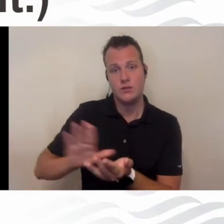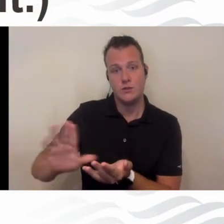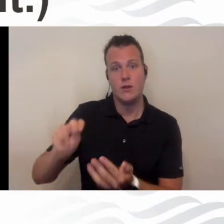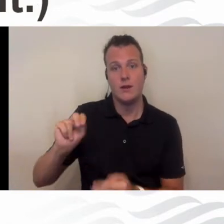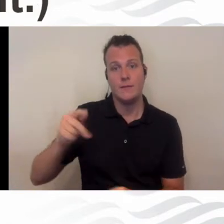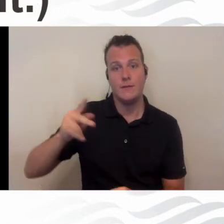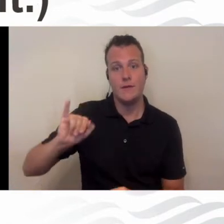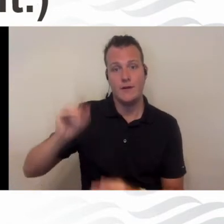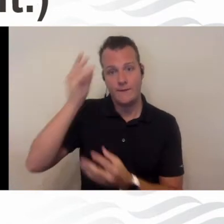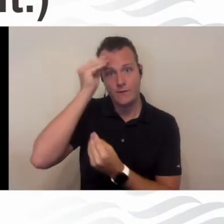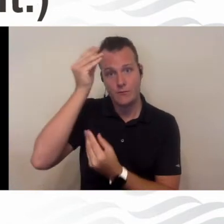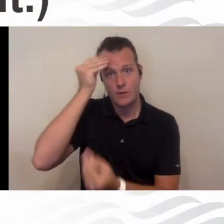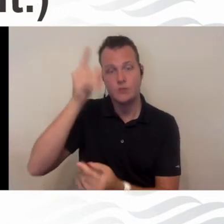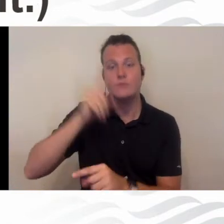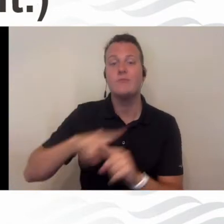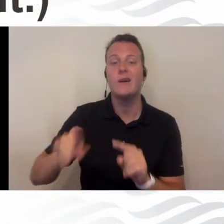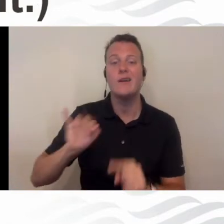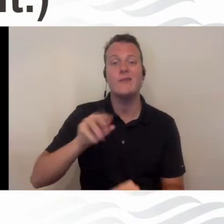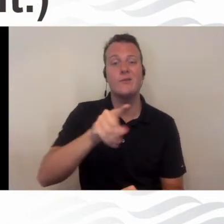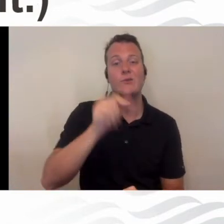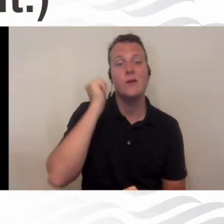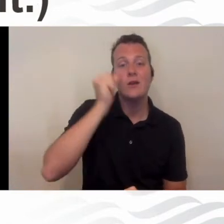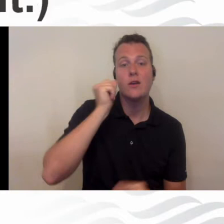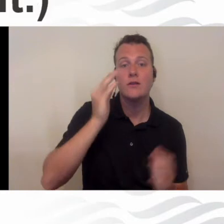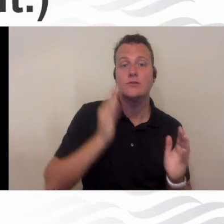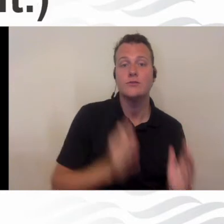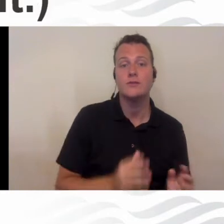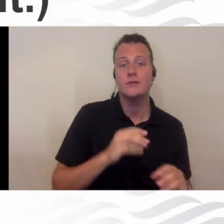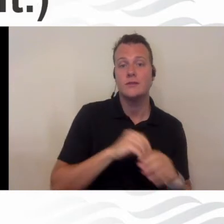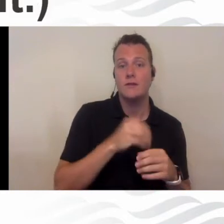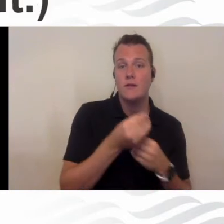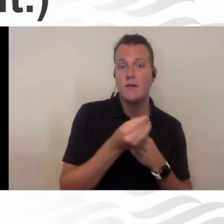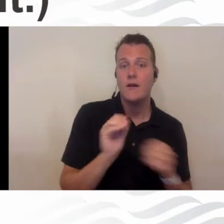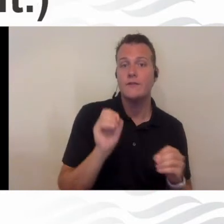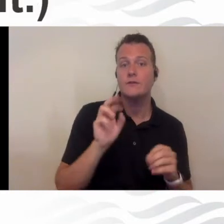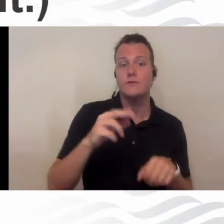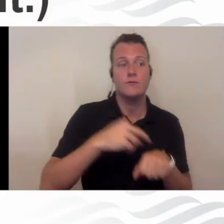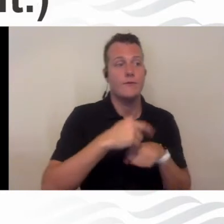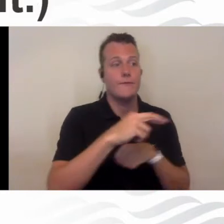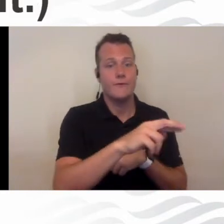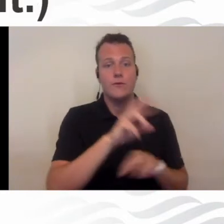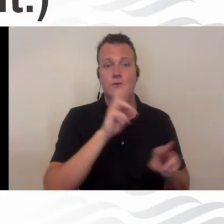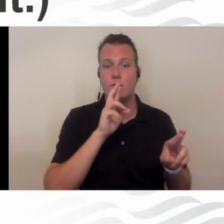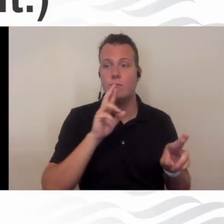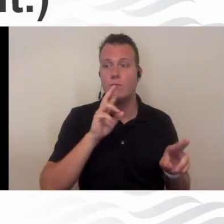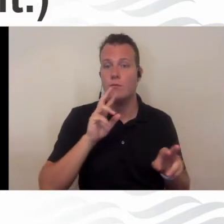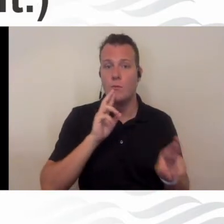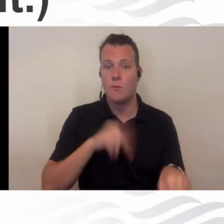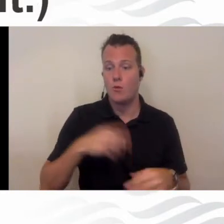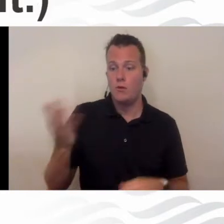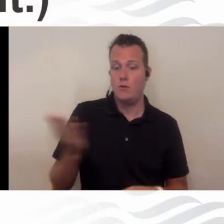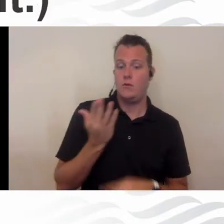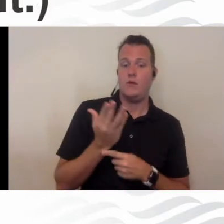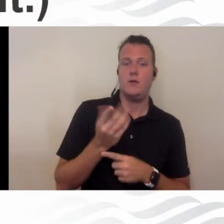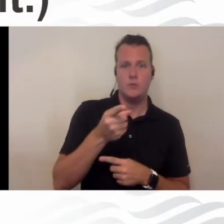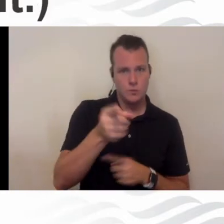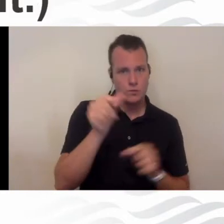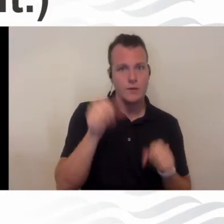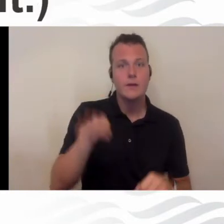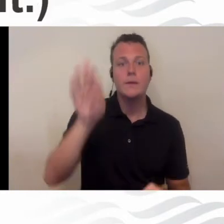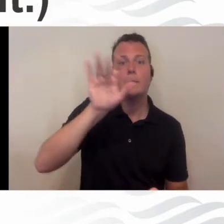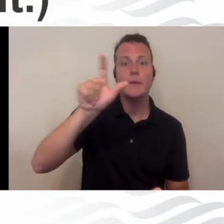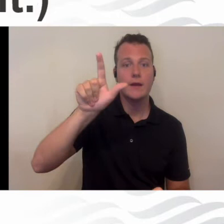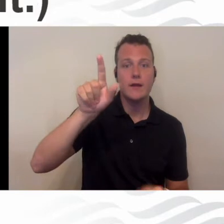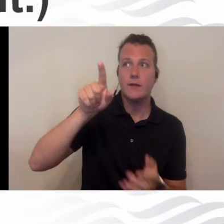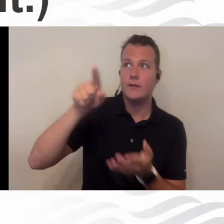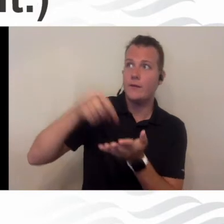if you're the audiologist in that office or they refer the report over to you, you can bill for interpreting and writing